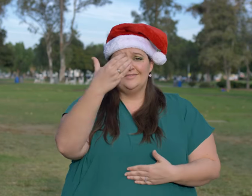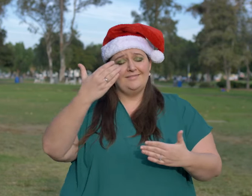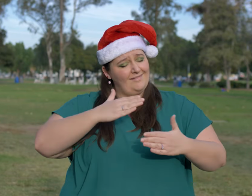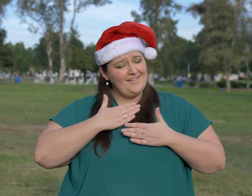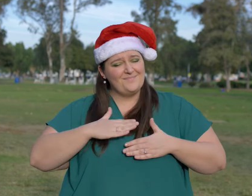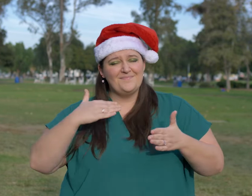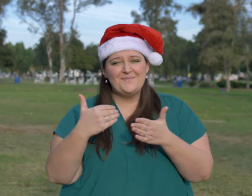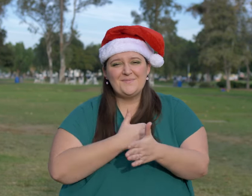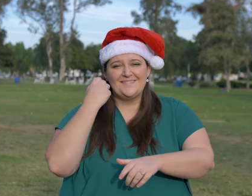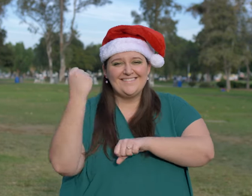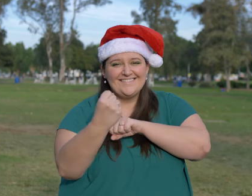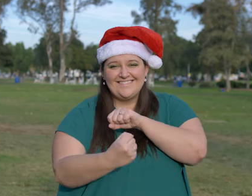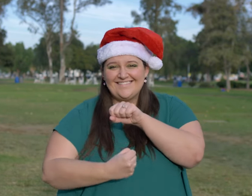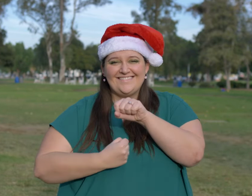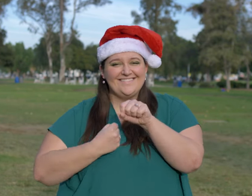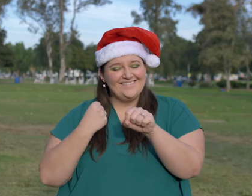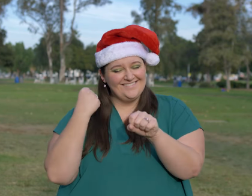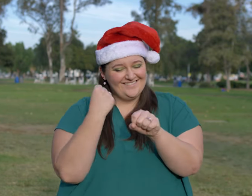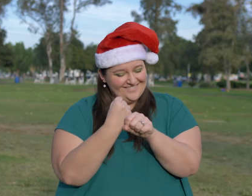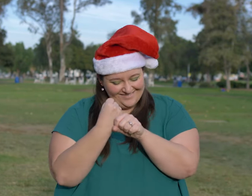Christmas and a Happy New Year.